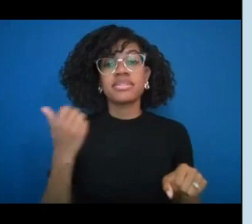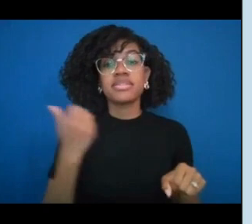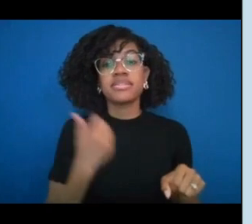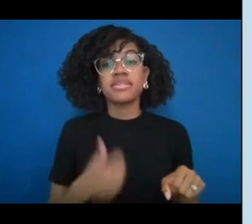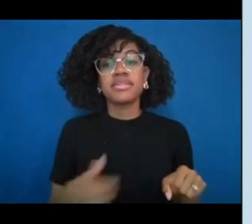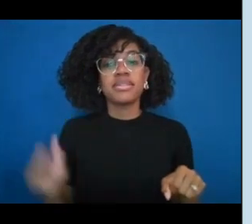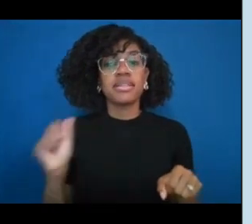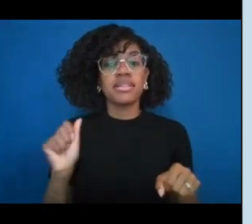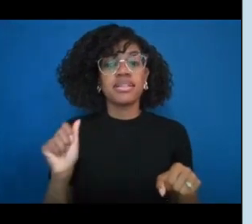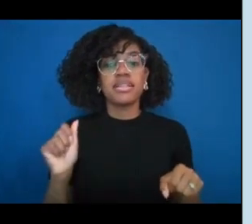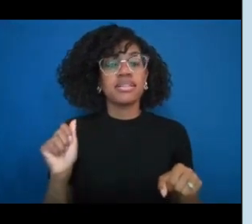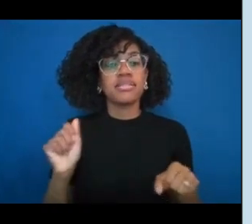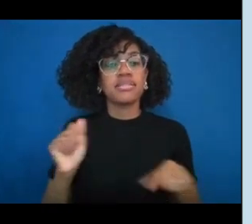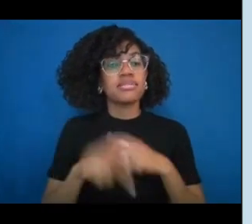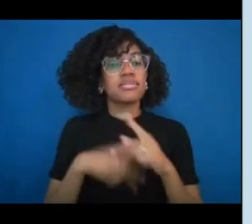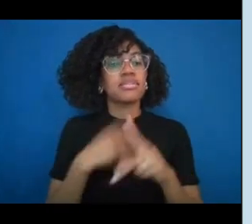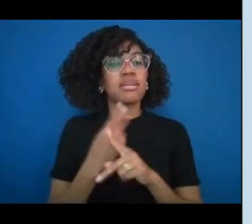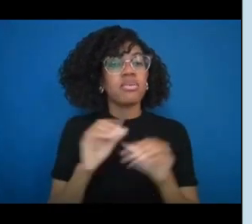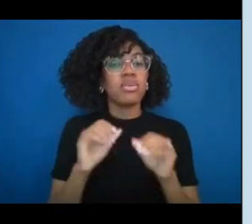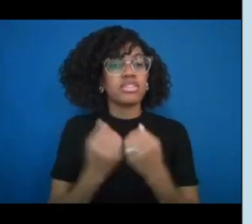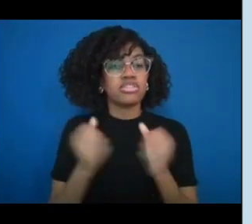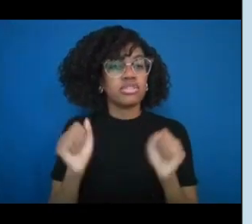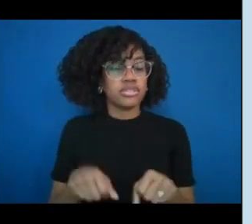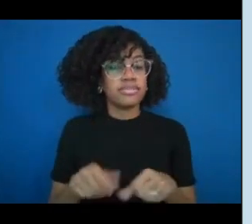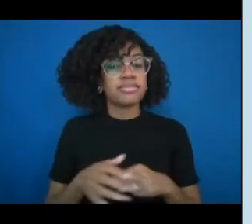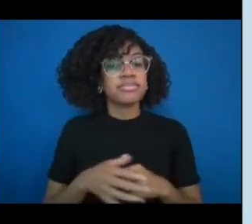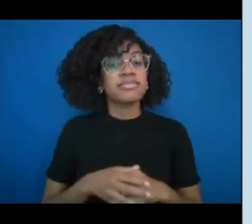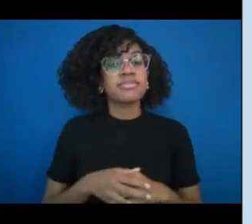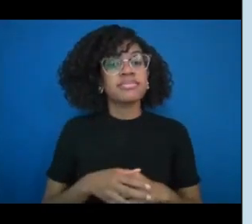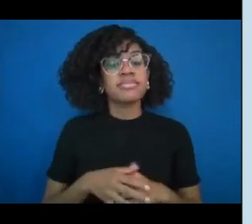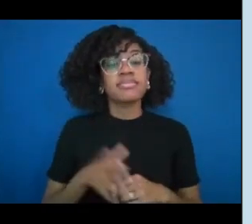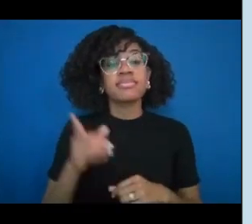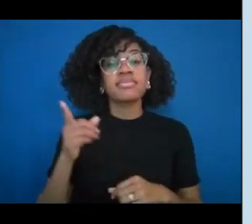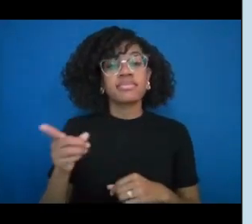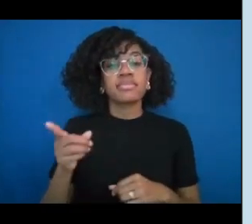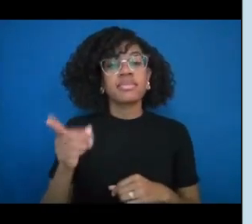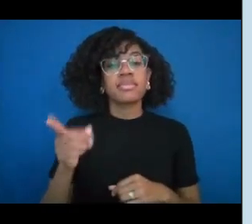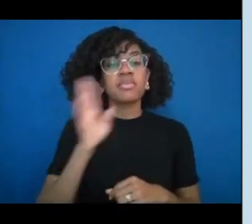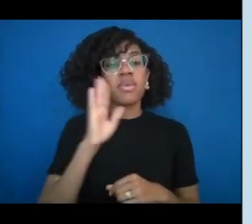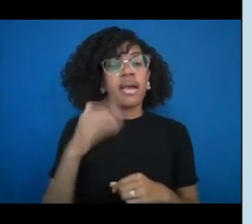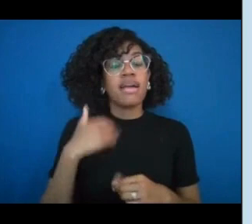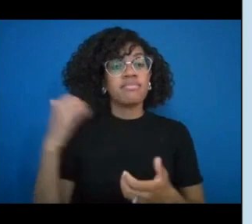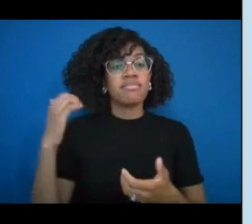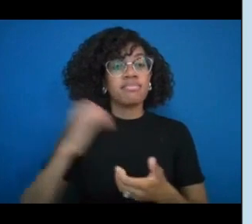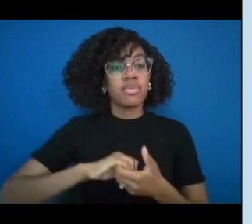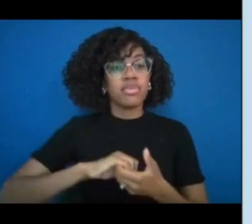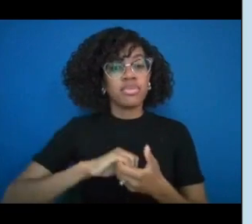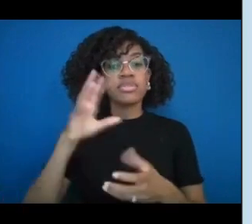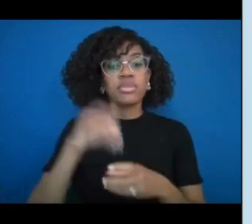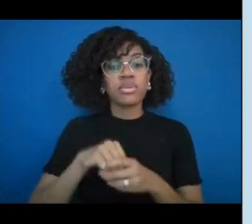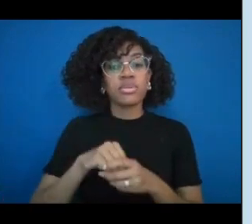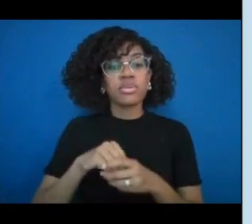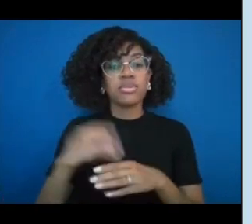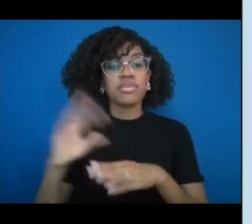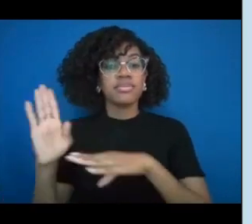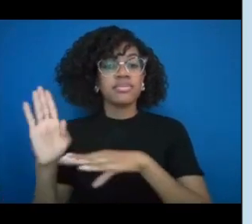range of organizations. And you would have a set of partners that include